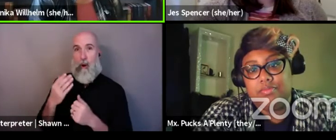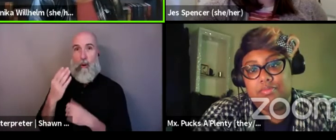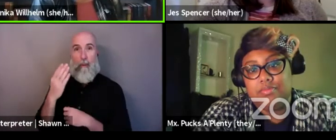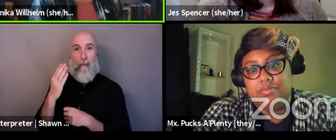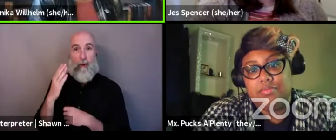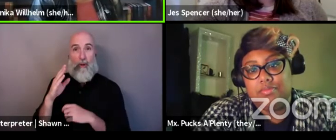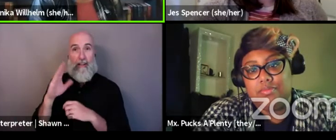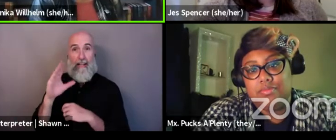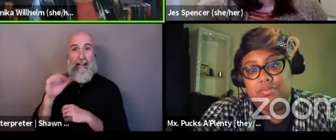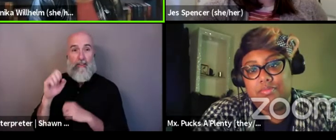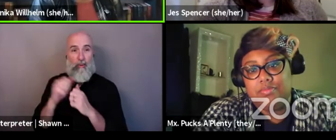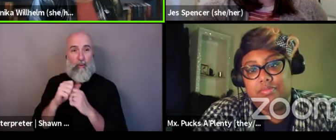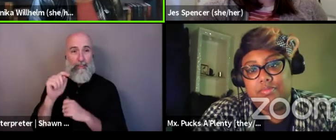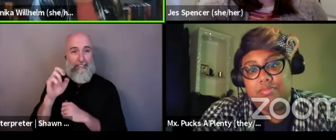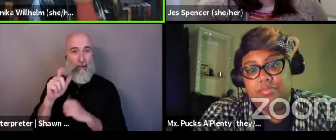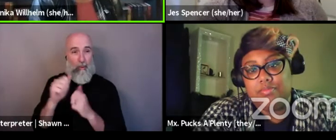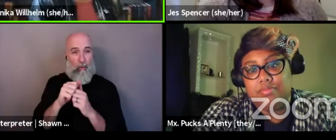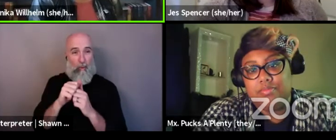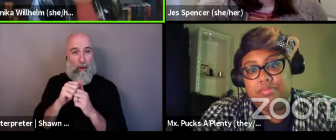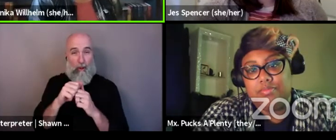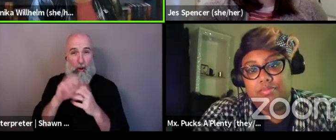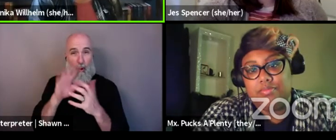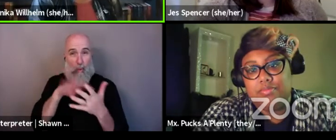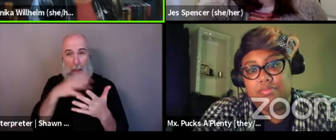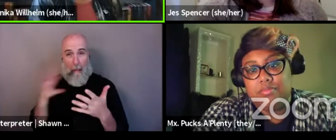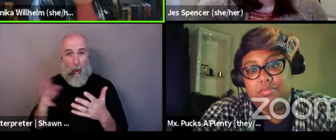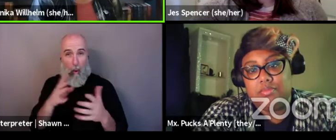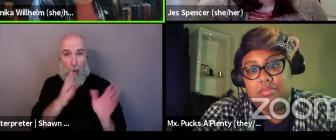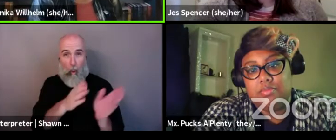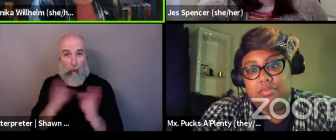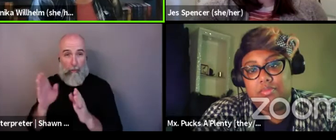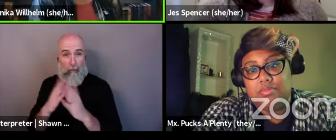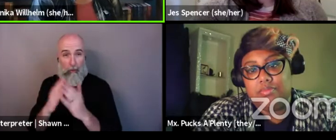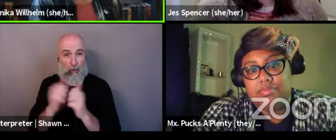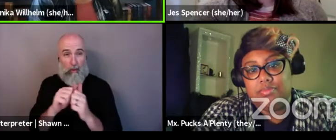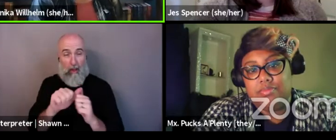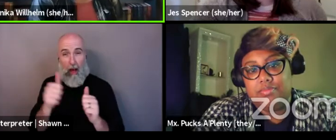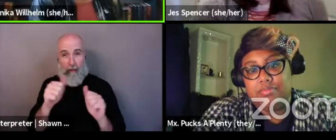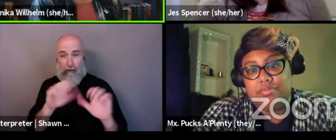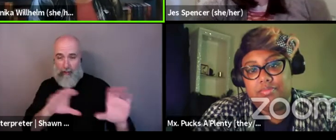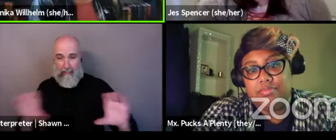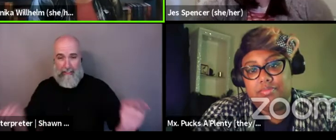with rainbow order books, among other tchotchkes.